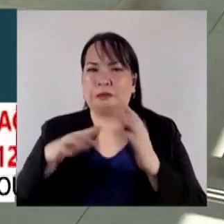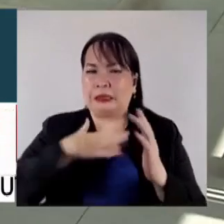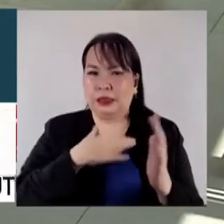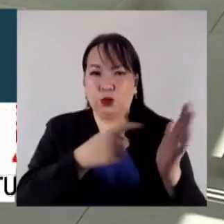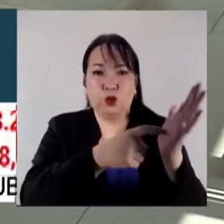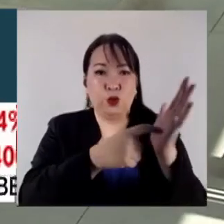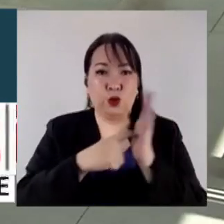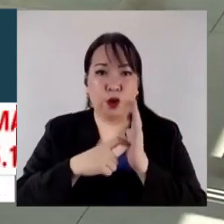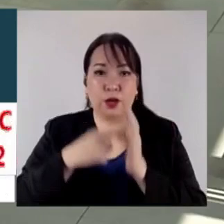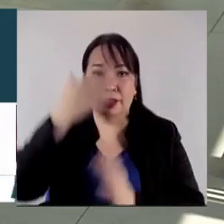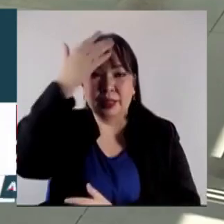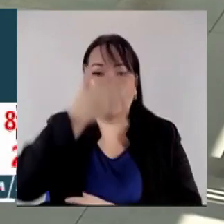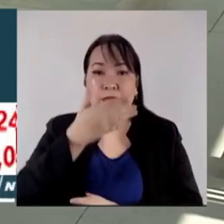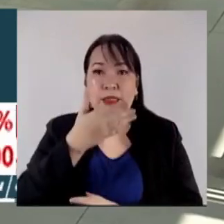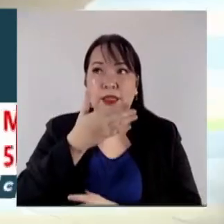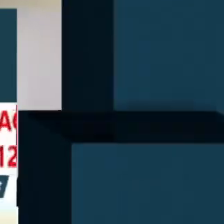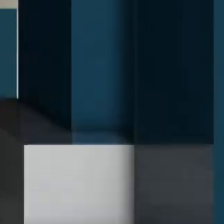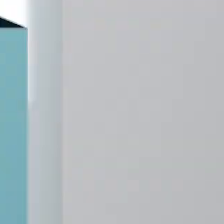when indoors.